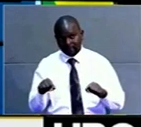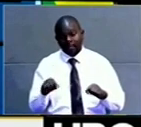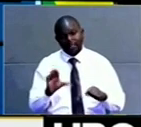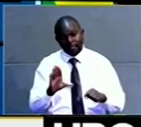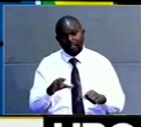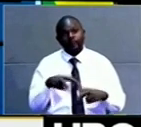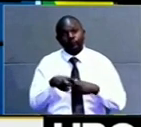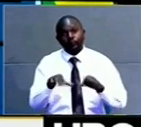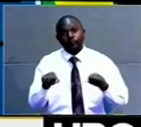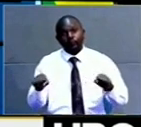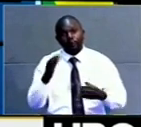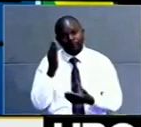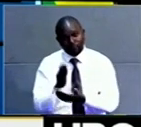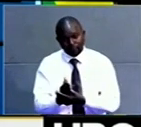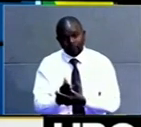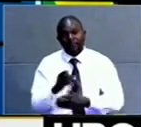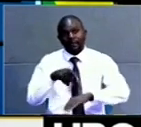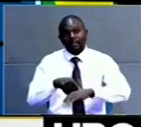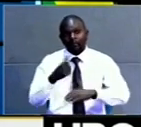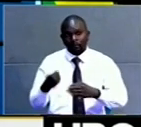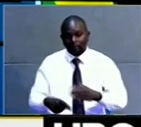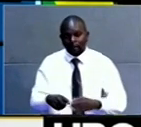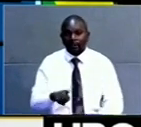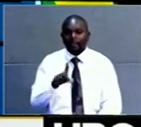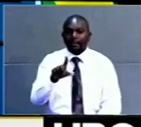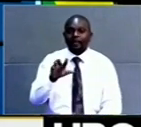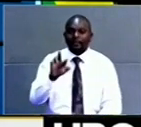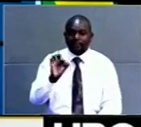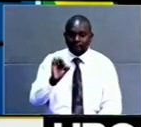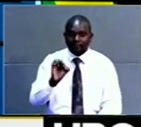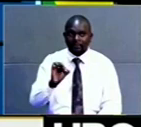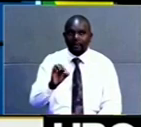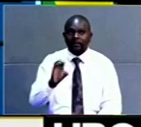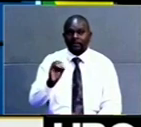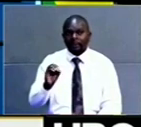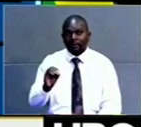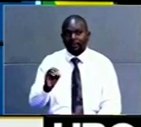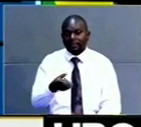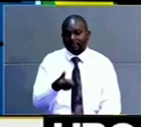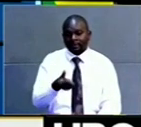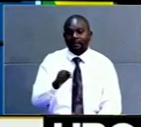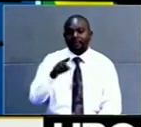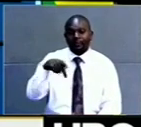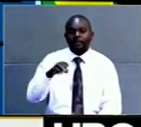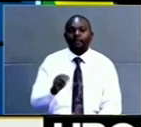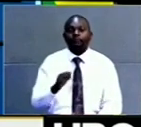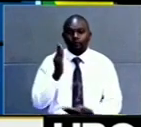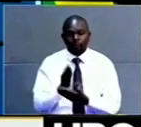movements must always end at 1800 hours, which is 6 p.m.